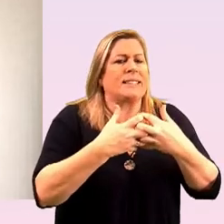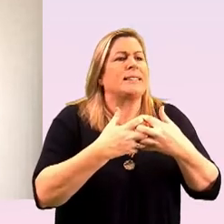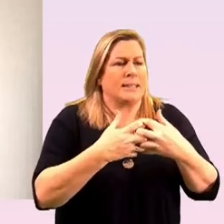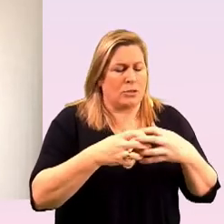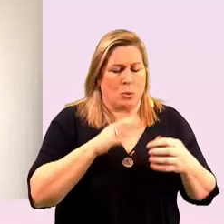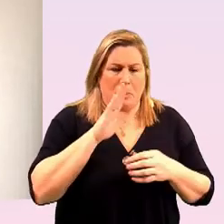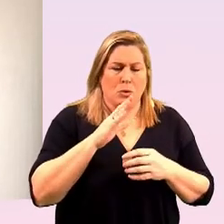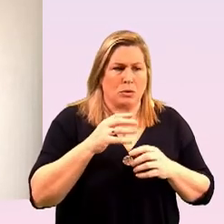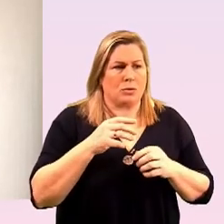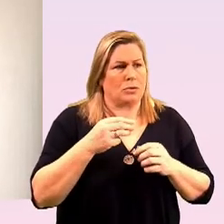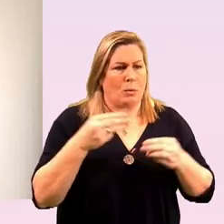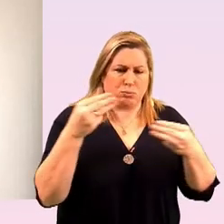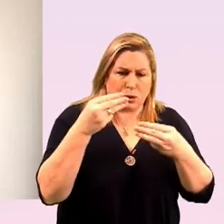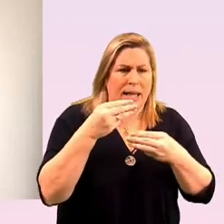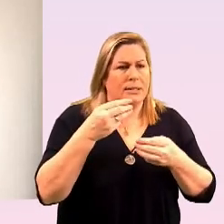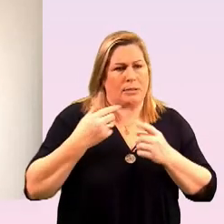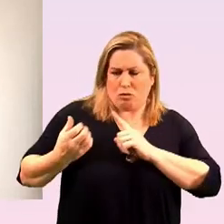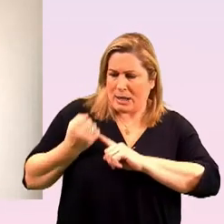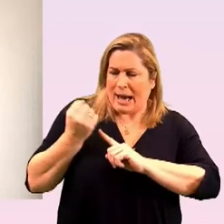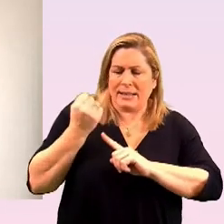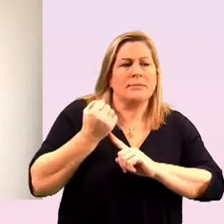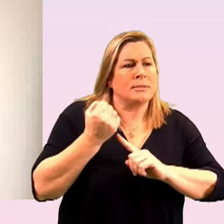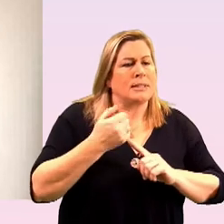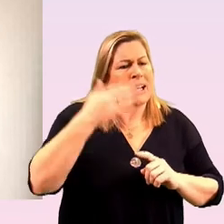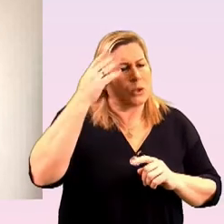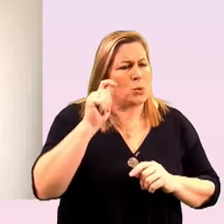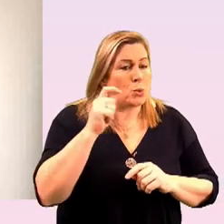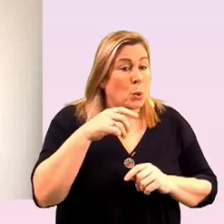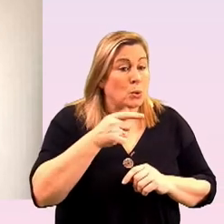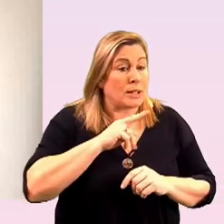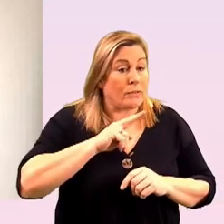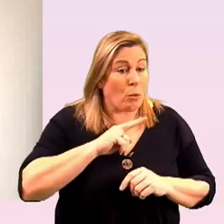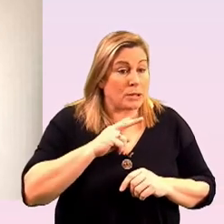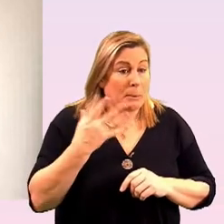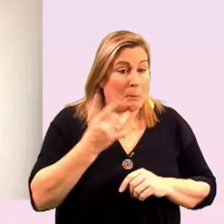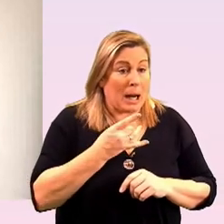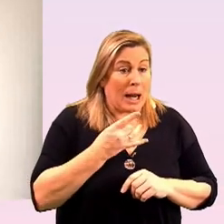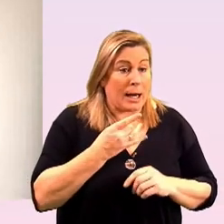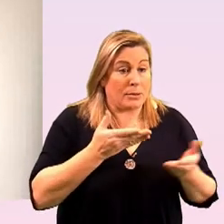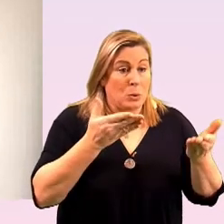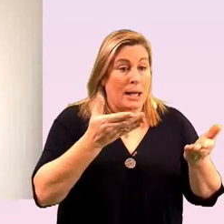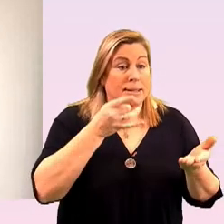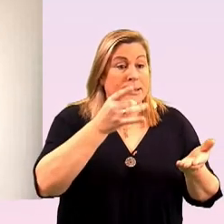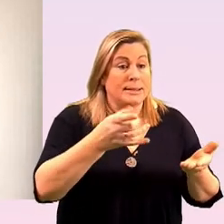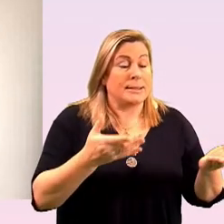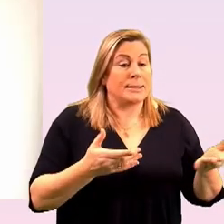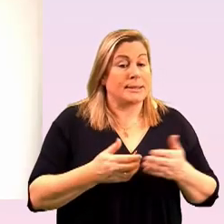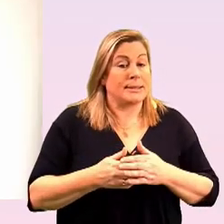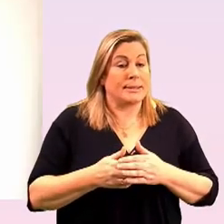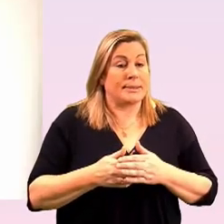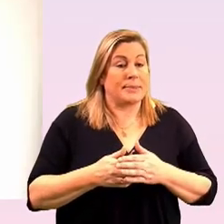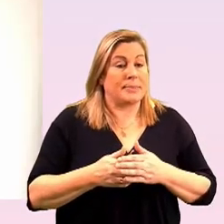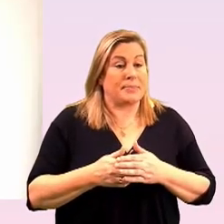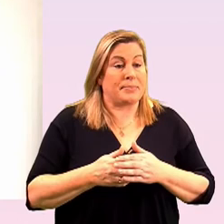that we have as we go forward. I know Tonie is back now, so we'll throw it back to Tonie if you want to go hop back in on the